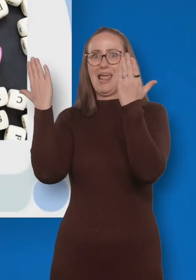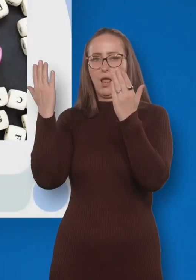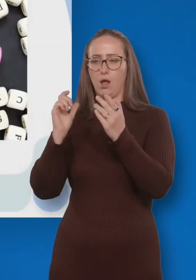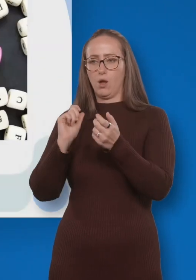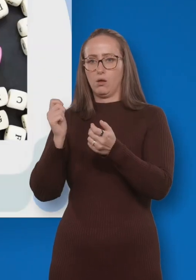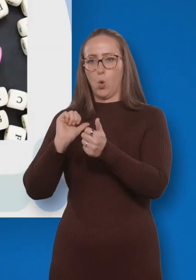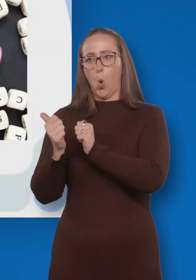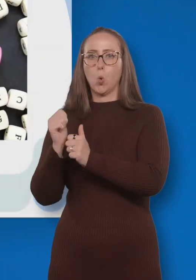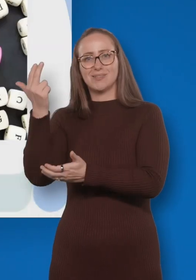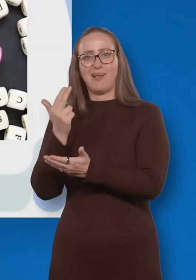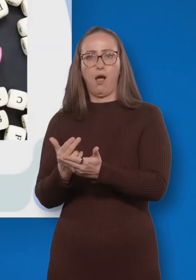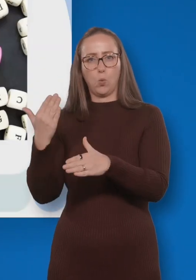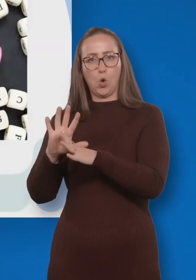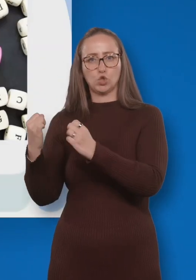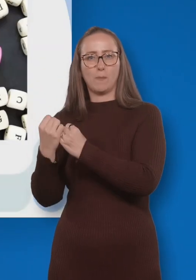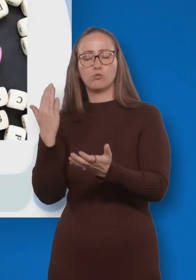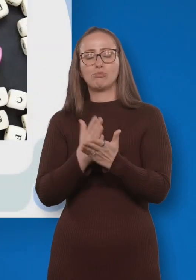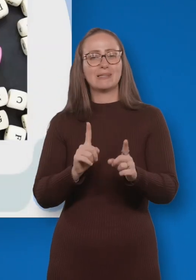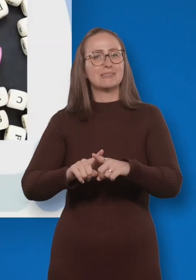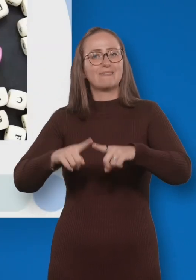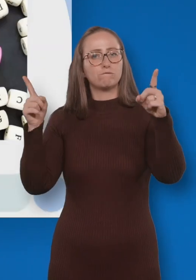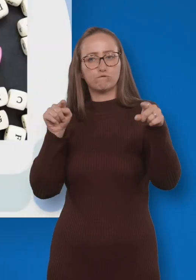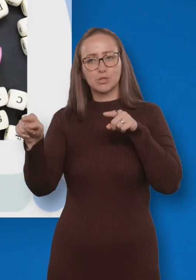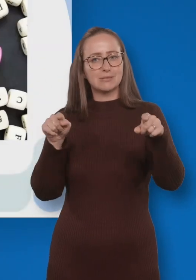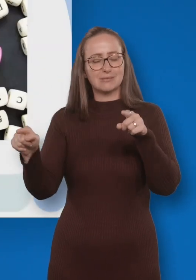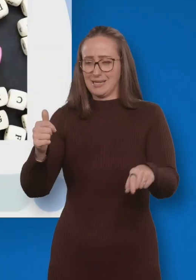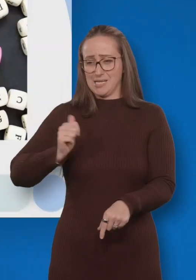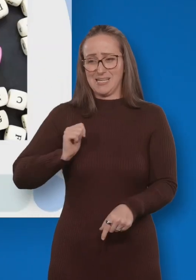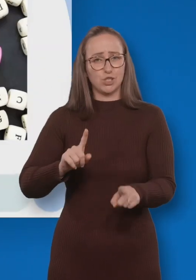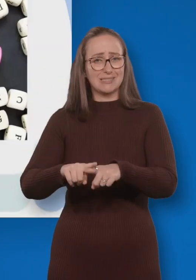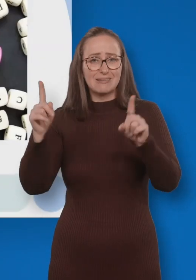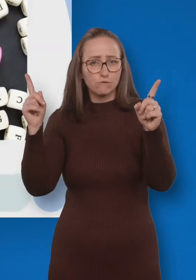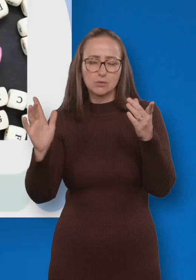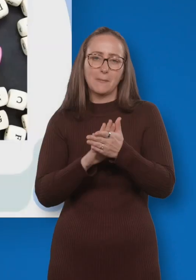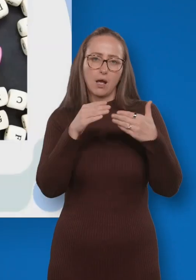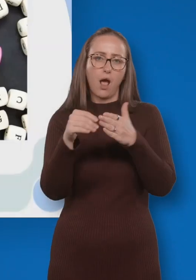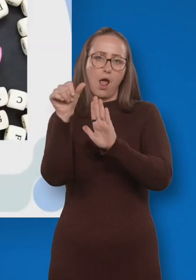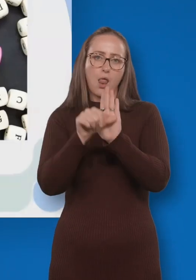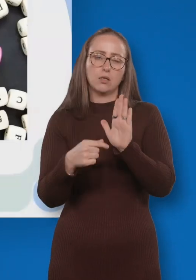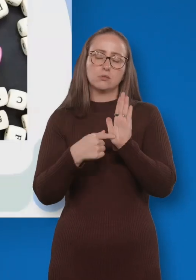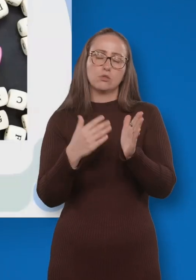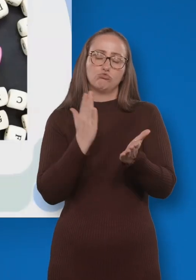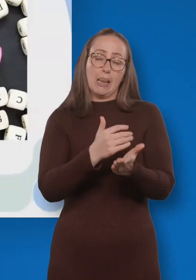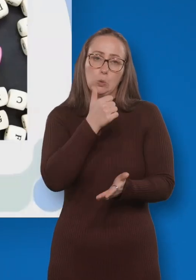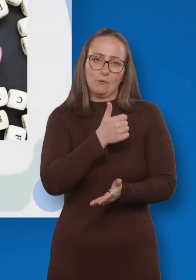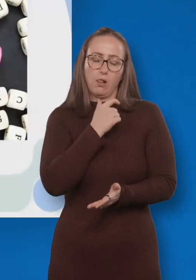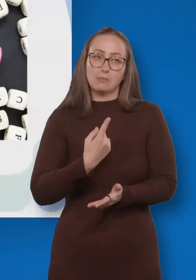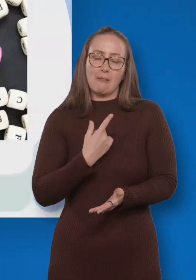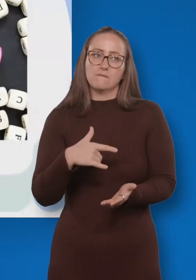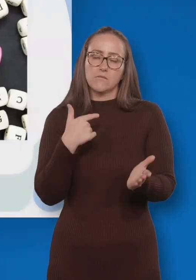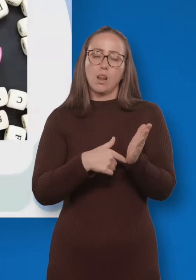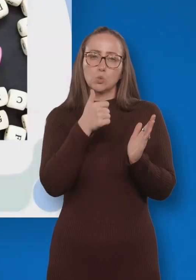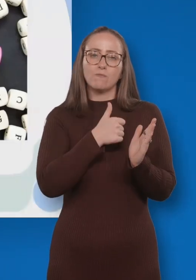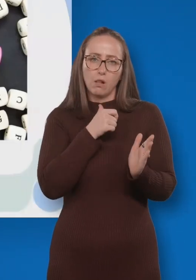workshop, they're very different expectations. And so they have a really good set of guidelines, I think, that I have found really useful, that I